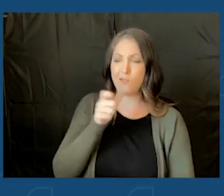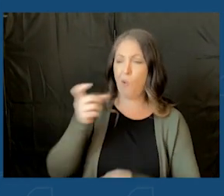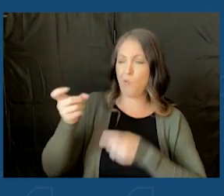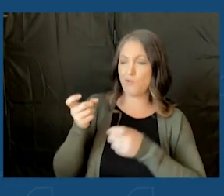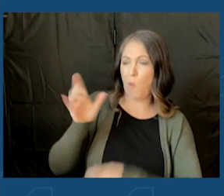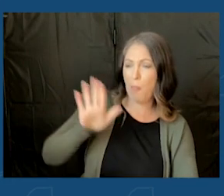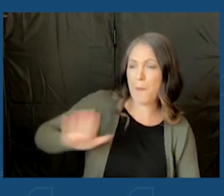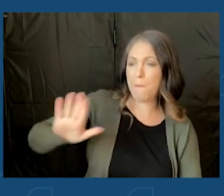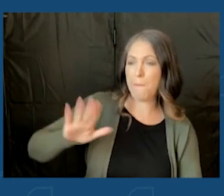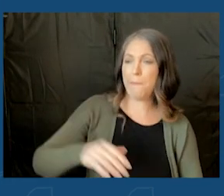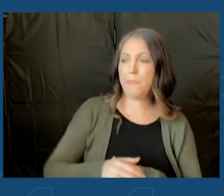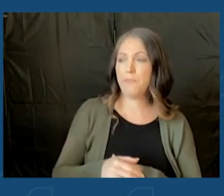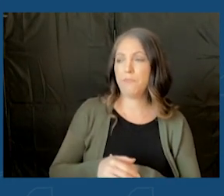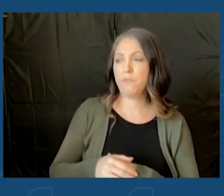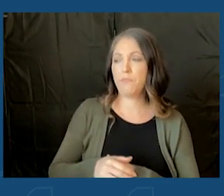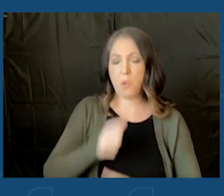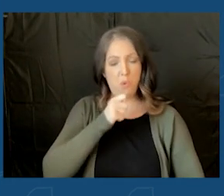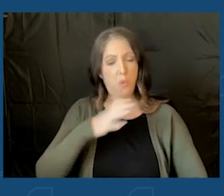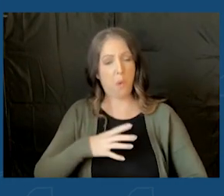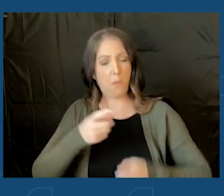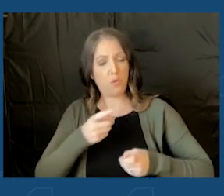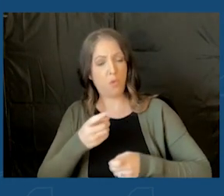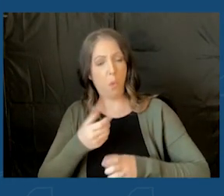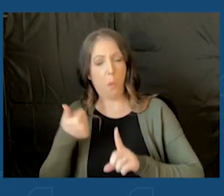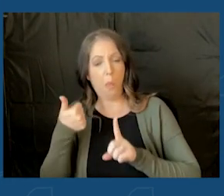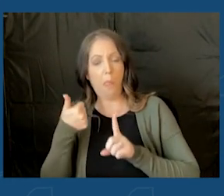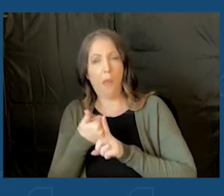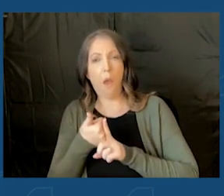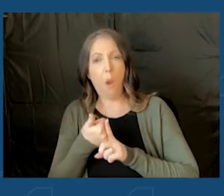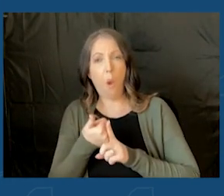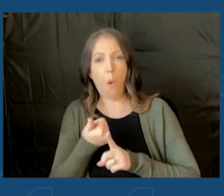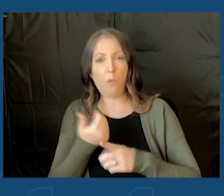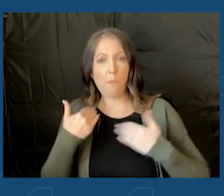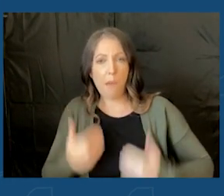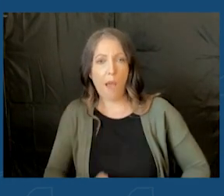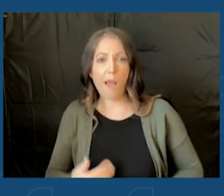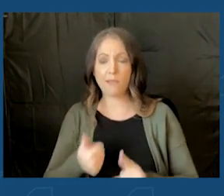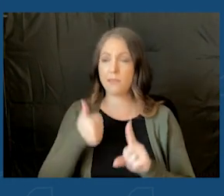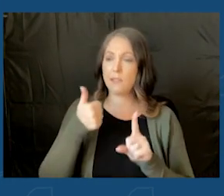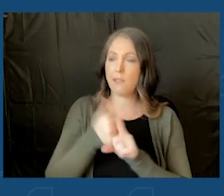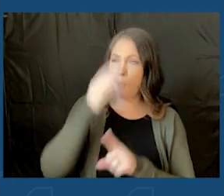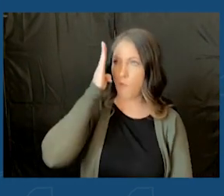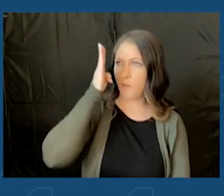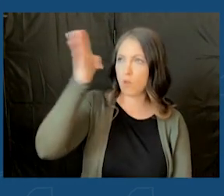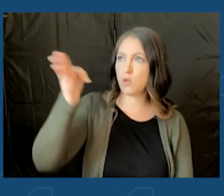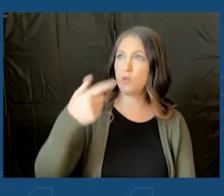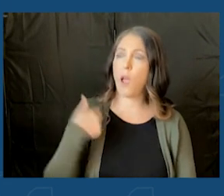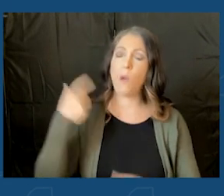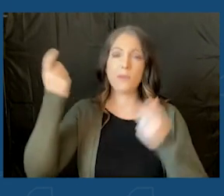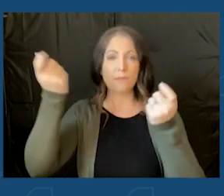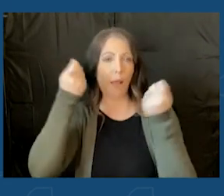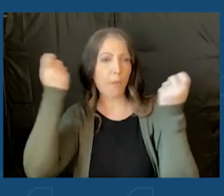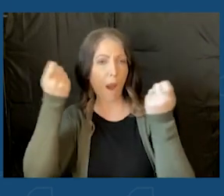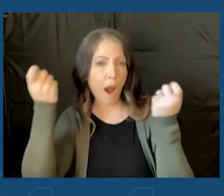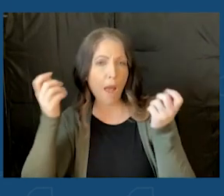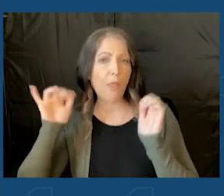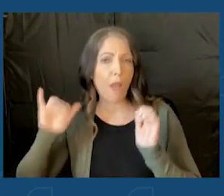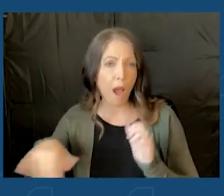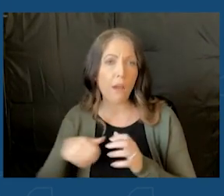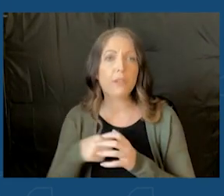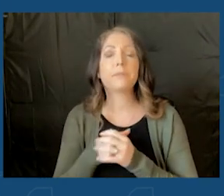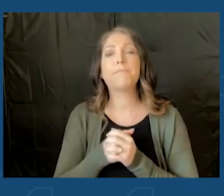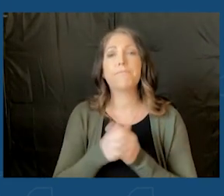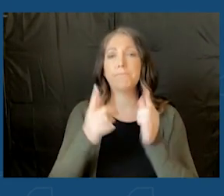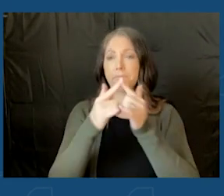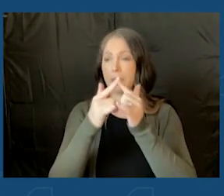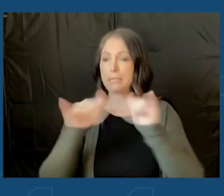decisions and really have control over their destinies. So that was what I was celebrating. The same time we were talking about how once and for